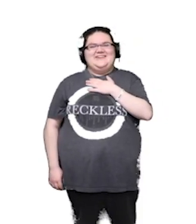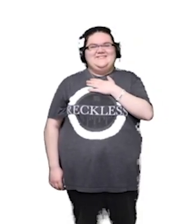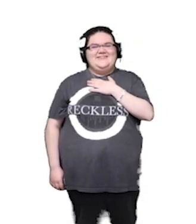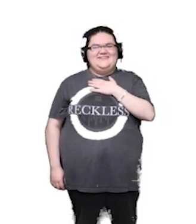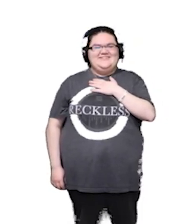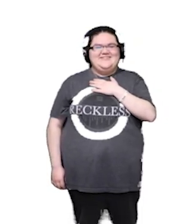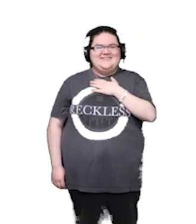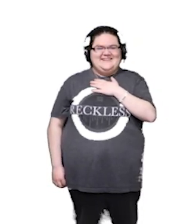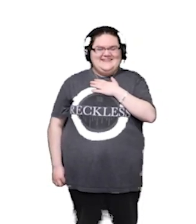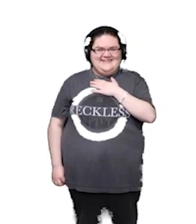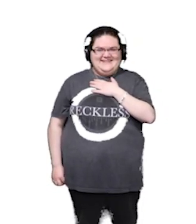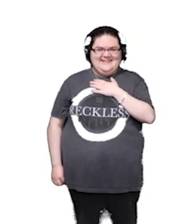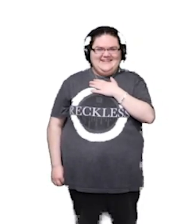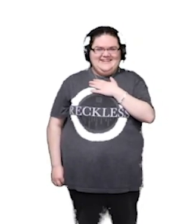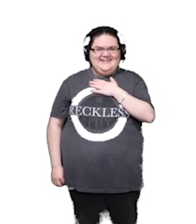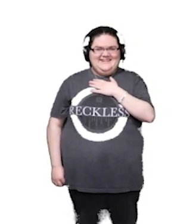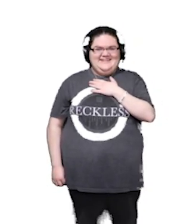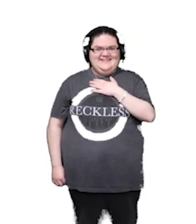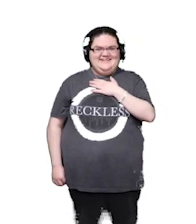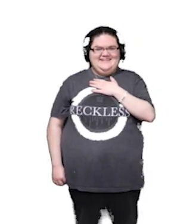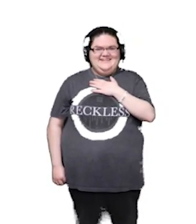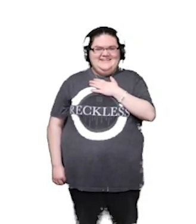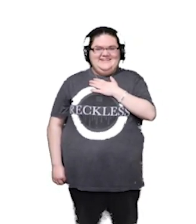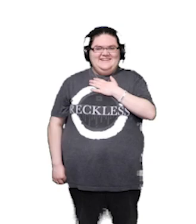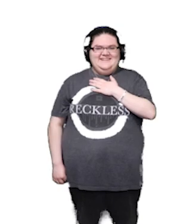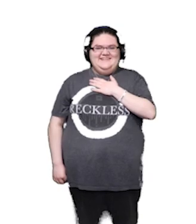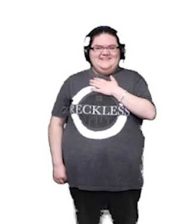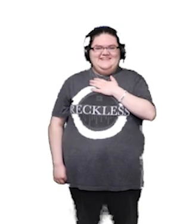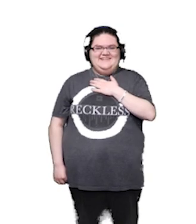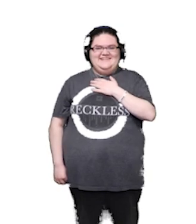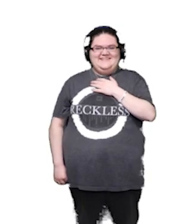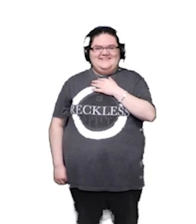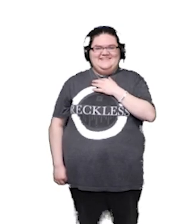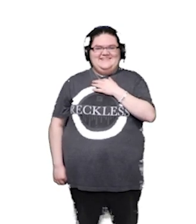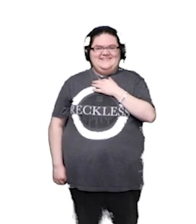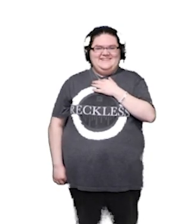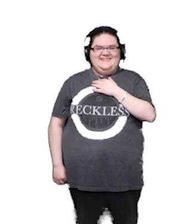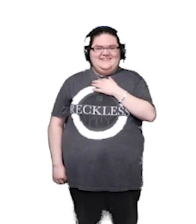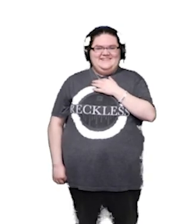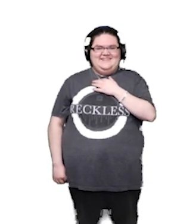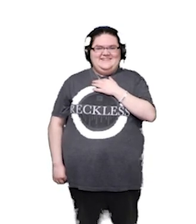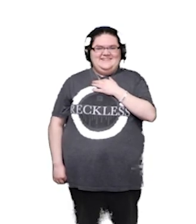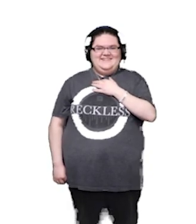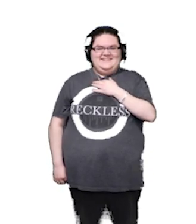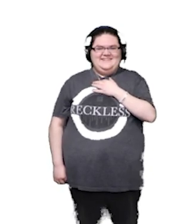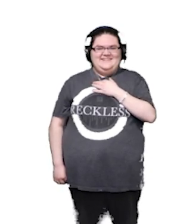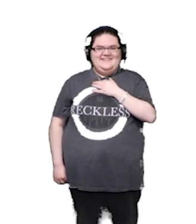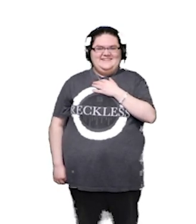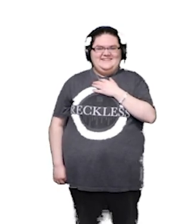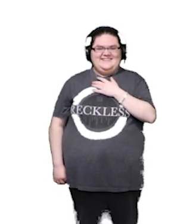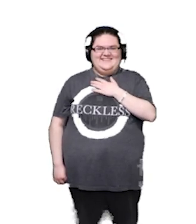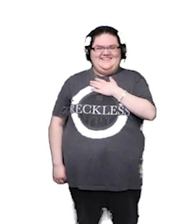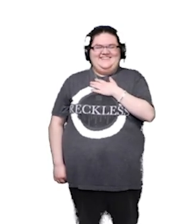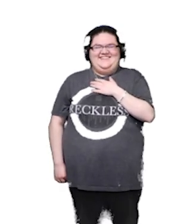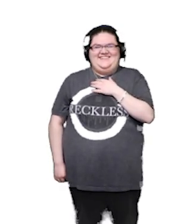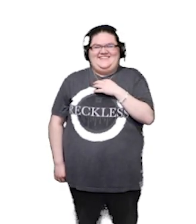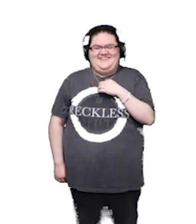Yeah. See, I got it now. I got it now. Hey, yo, give me your hand. I'm gonna need your hand